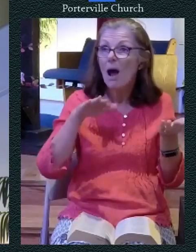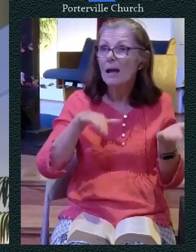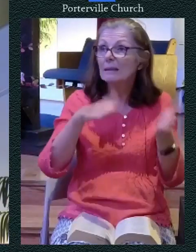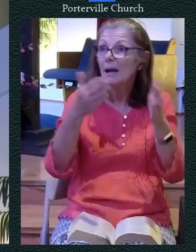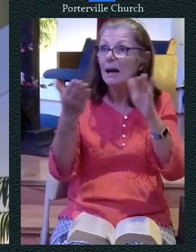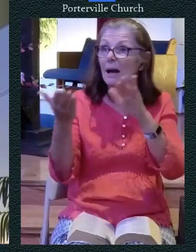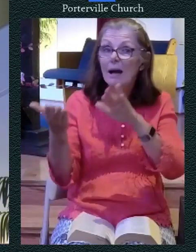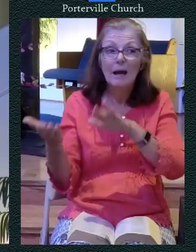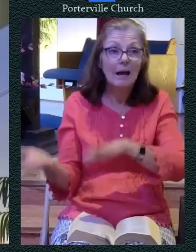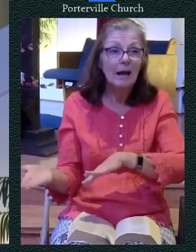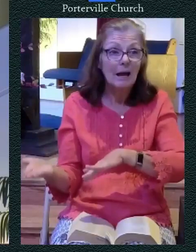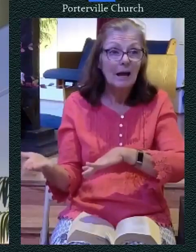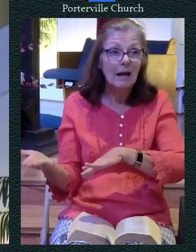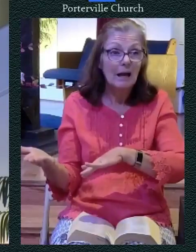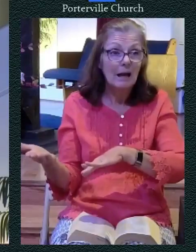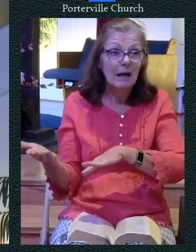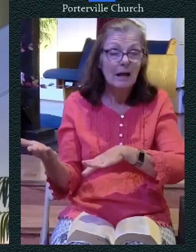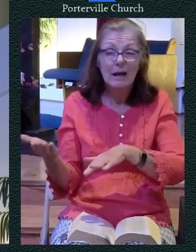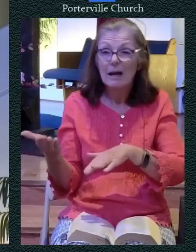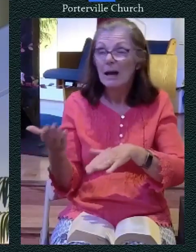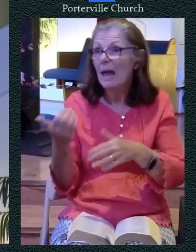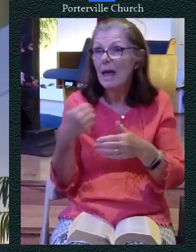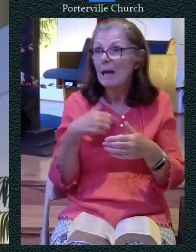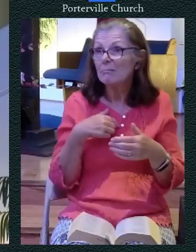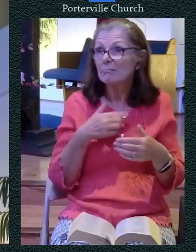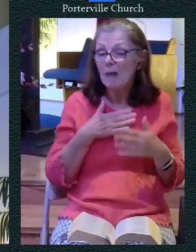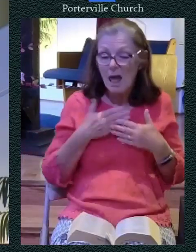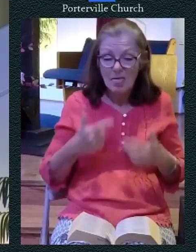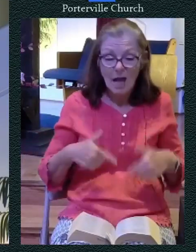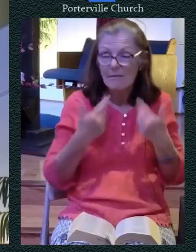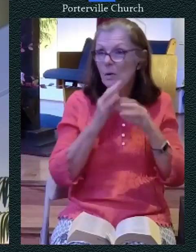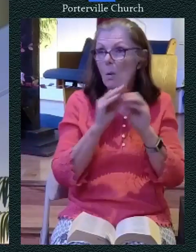and am no more.